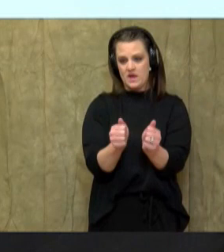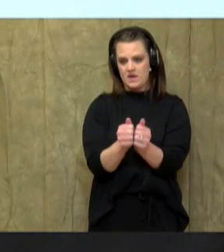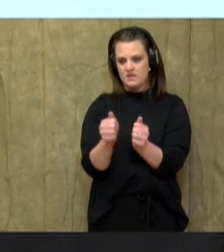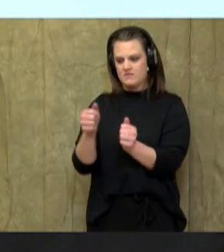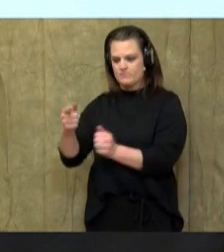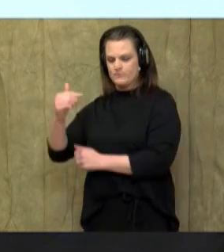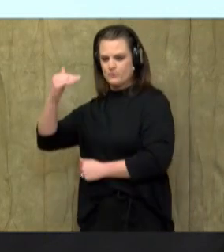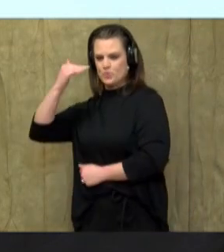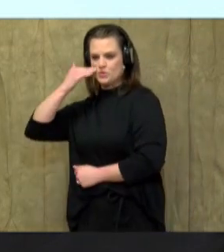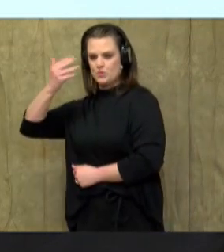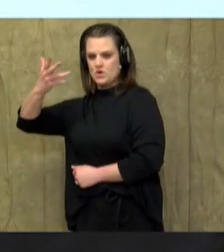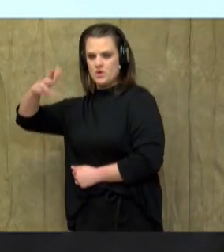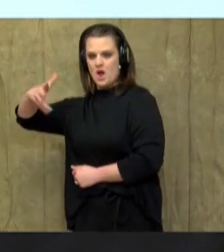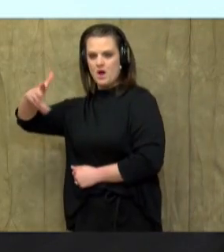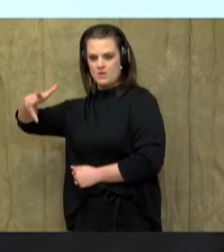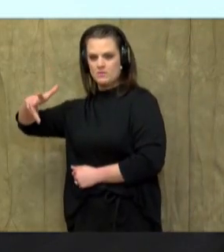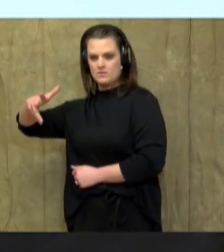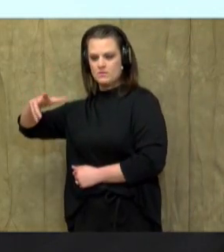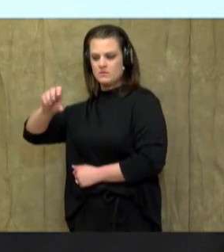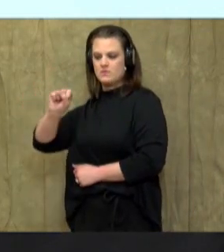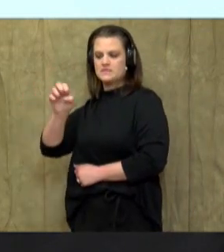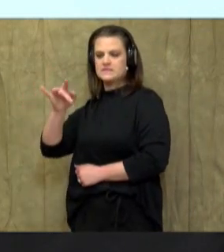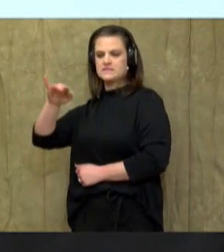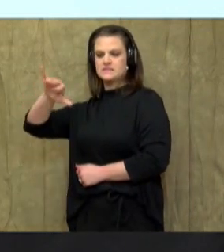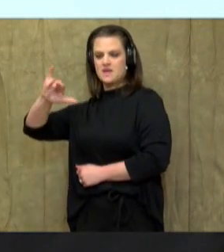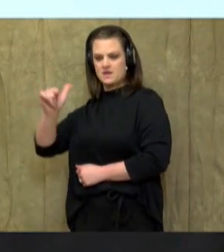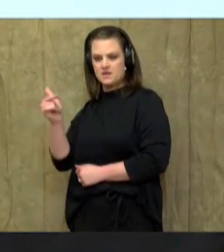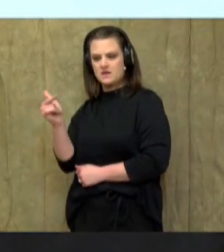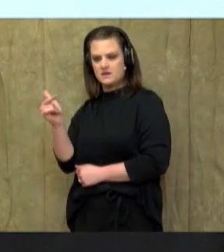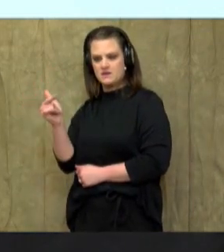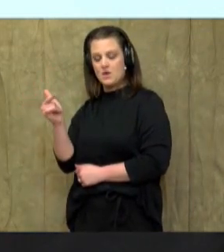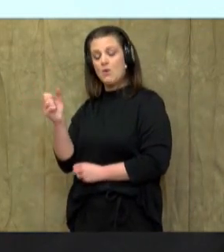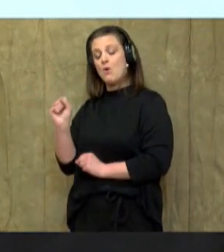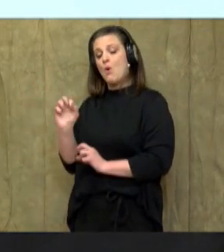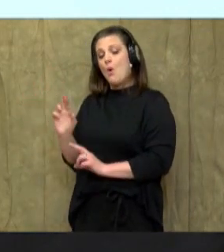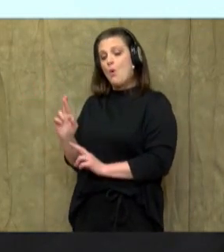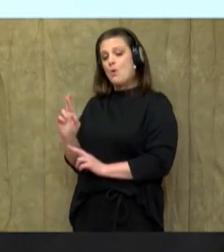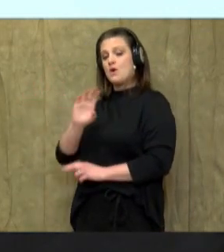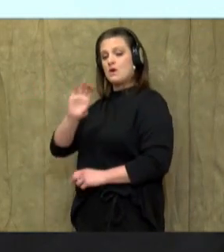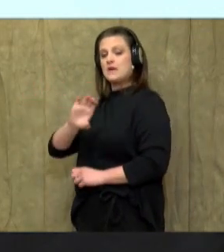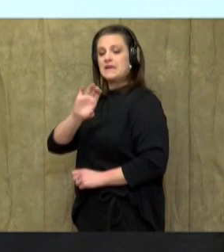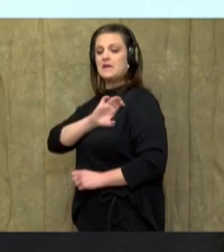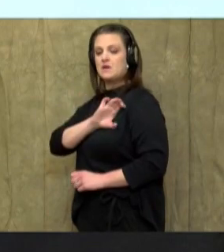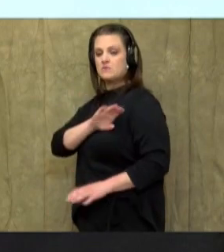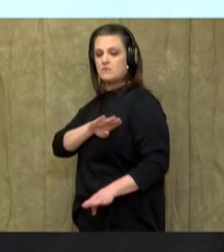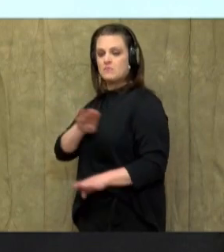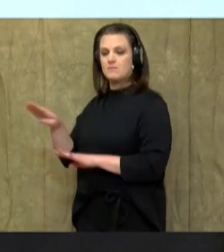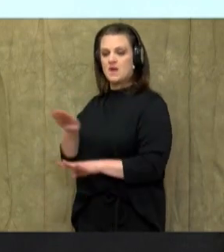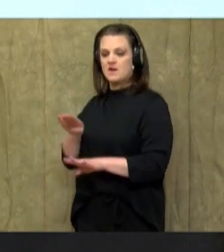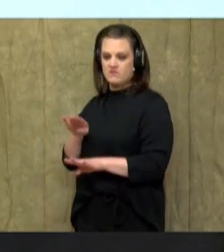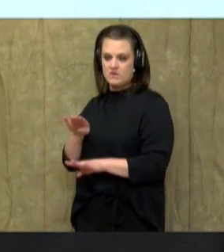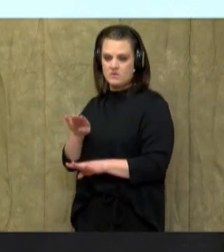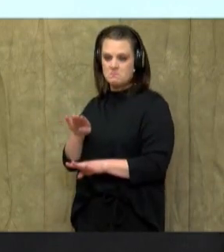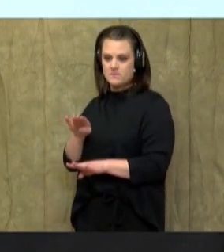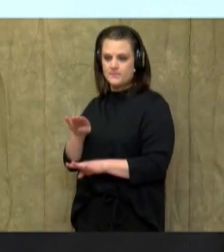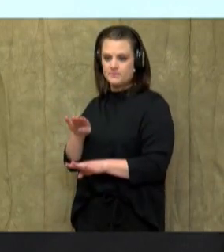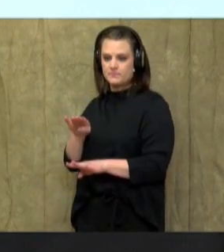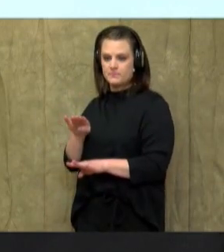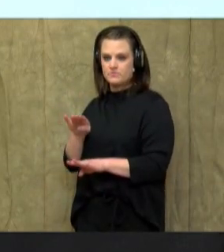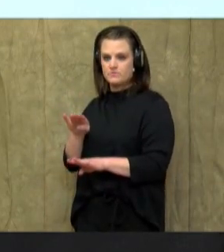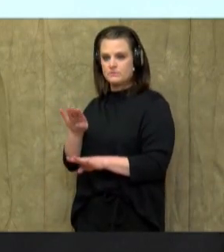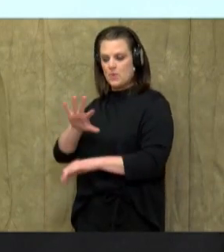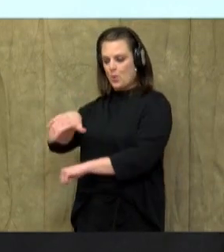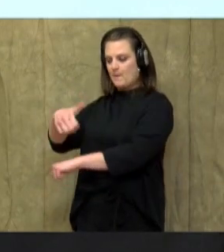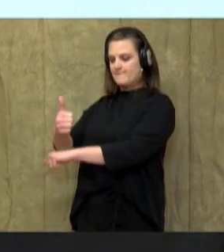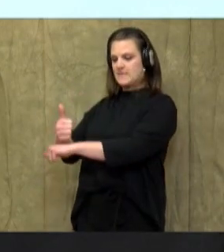subject, the setting, or what it means when a character behaves or acts, or